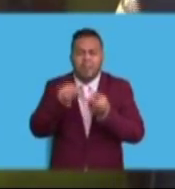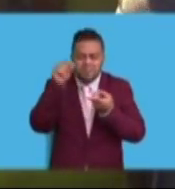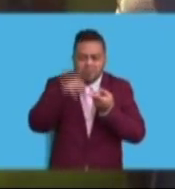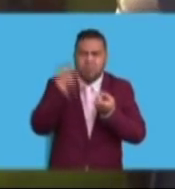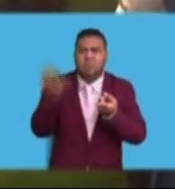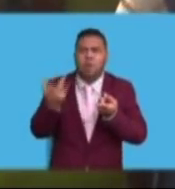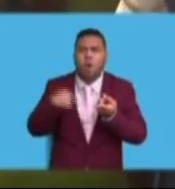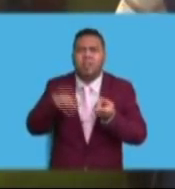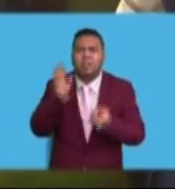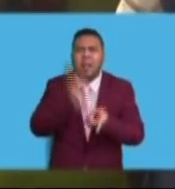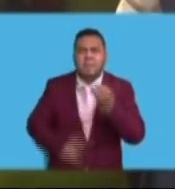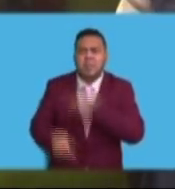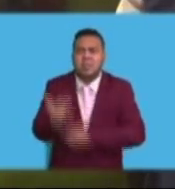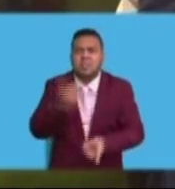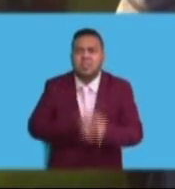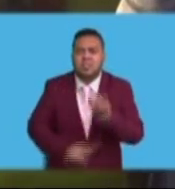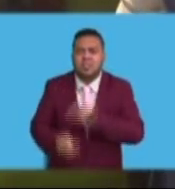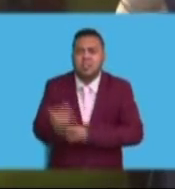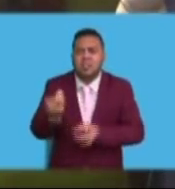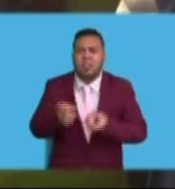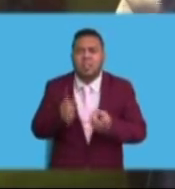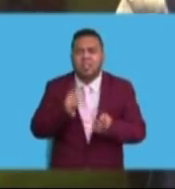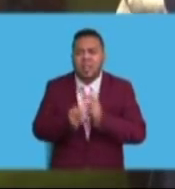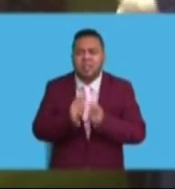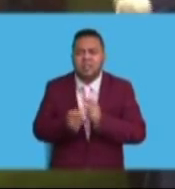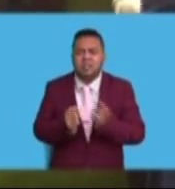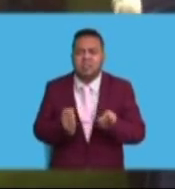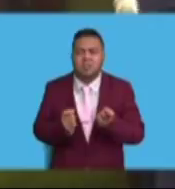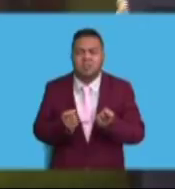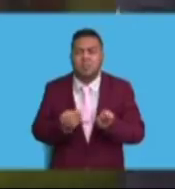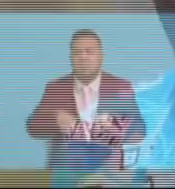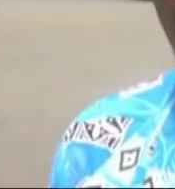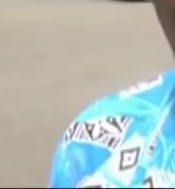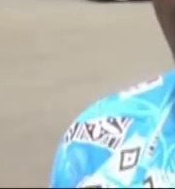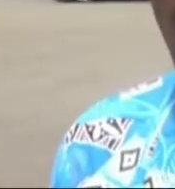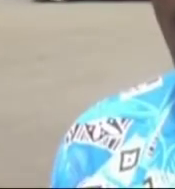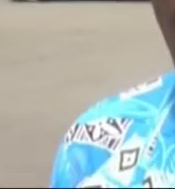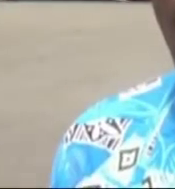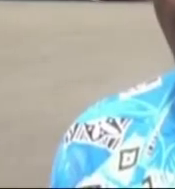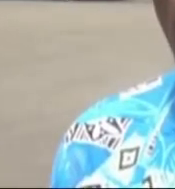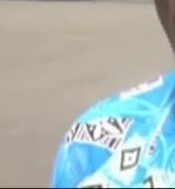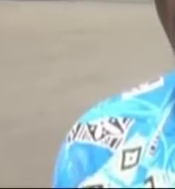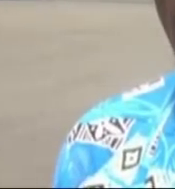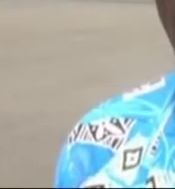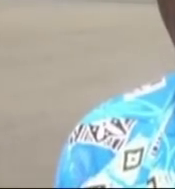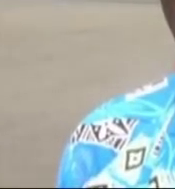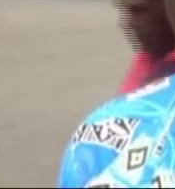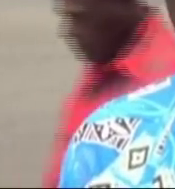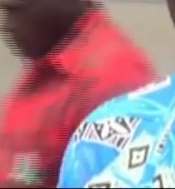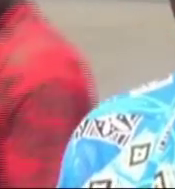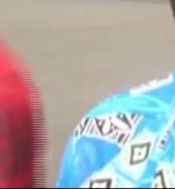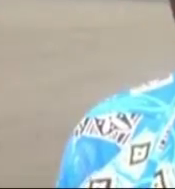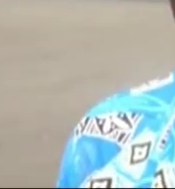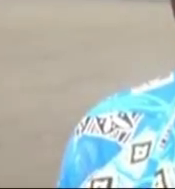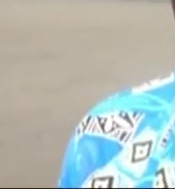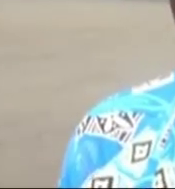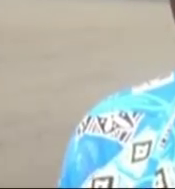those facilities are now being provided to the outreach areas, the health centres, the nursing stations. I think it's a